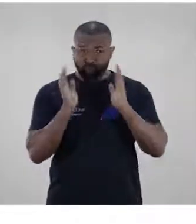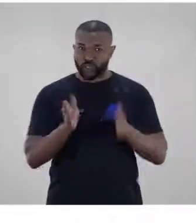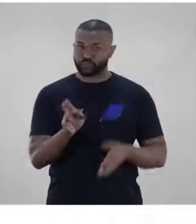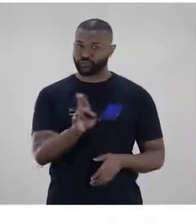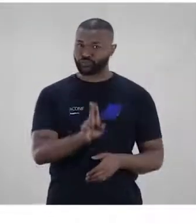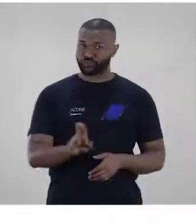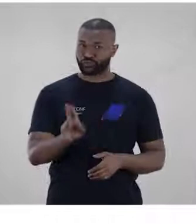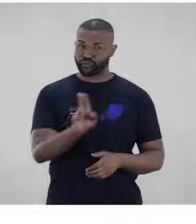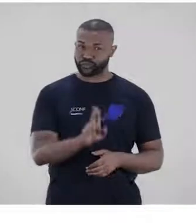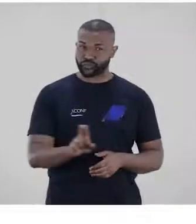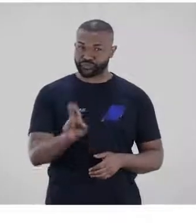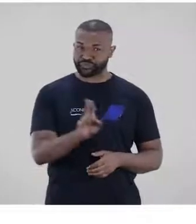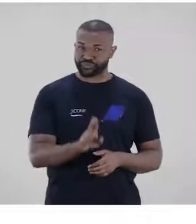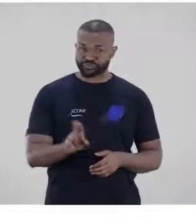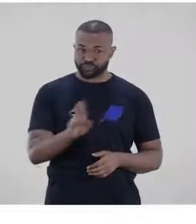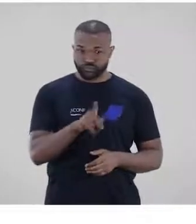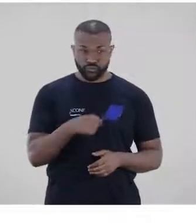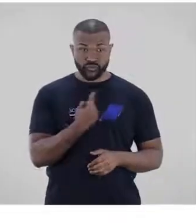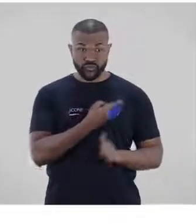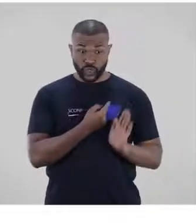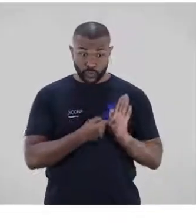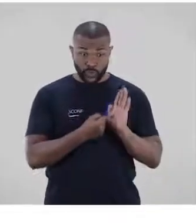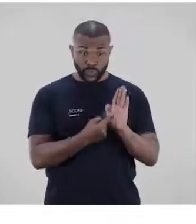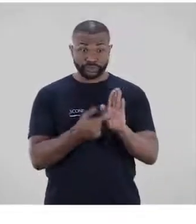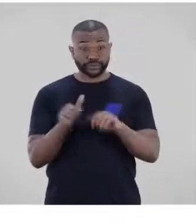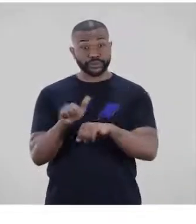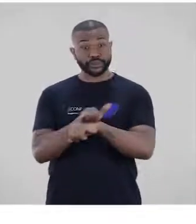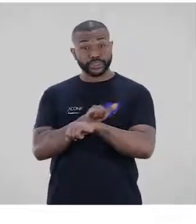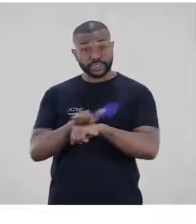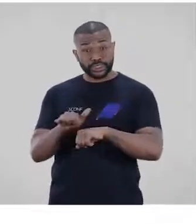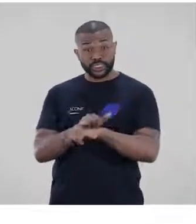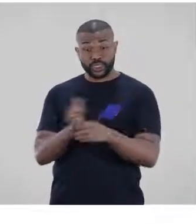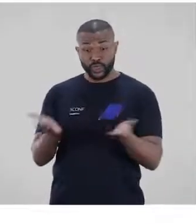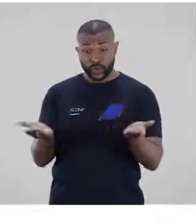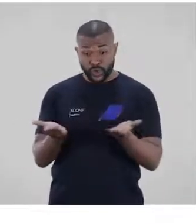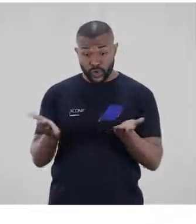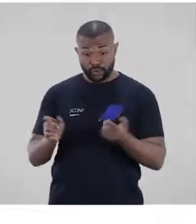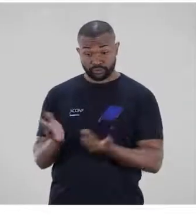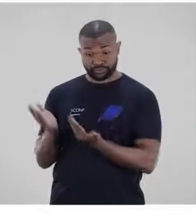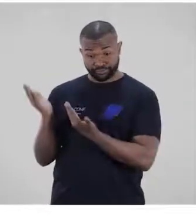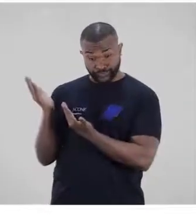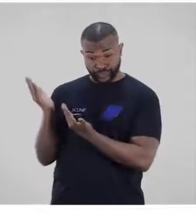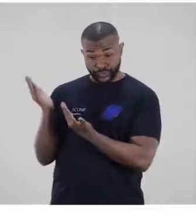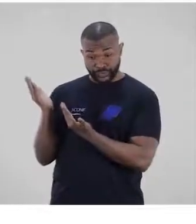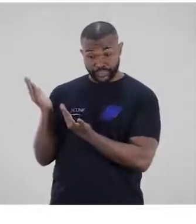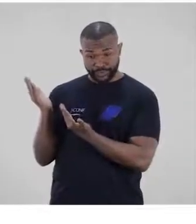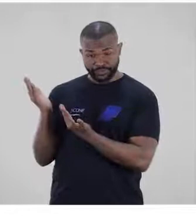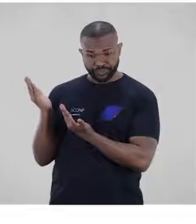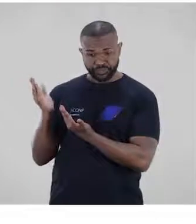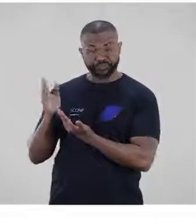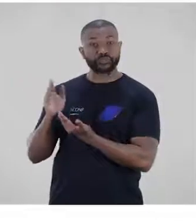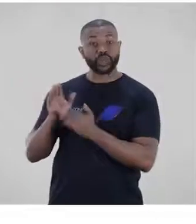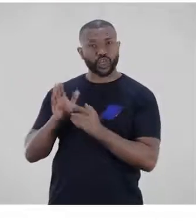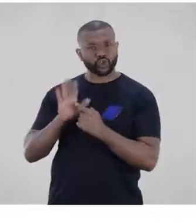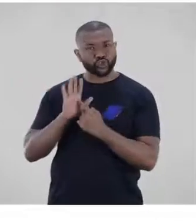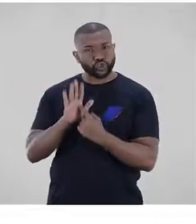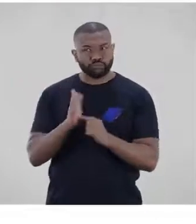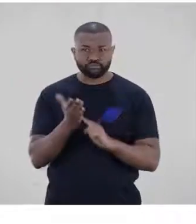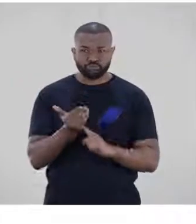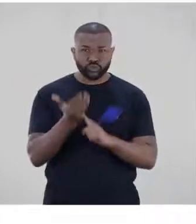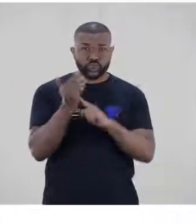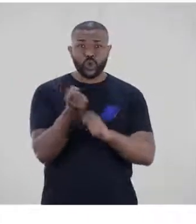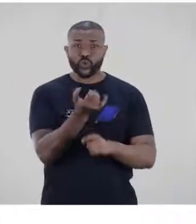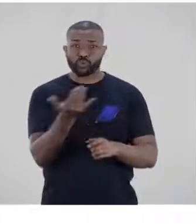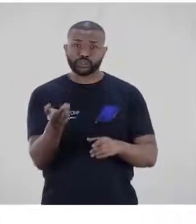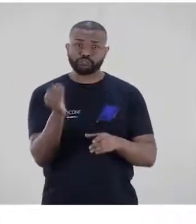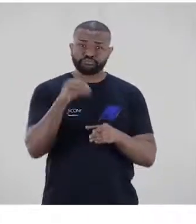data for fit for purpose use cases, we bring them to the edge of the lake. We call them lakeshore mods. And then I add there, a